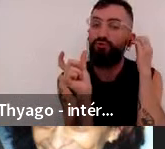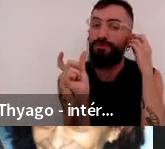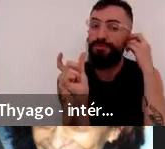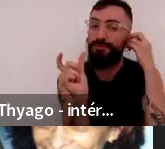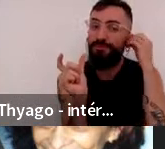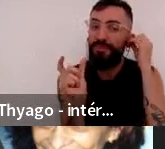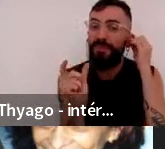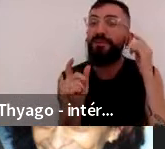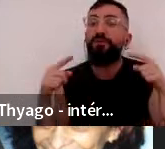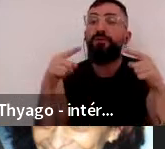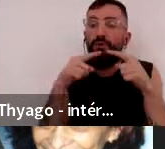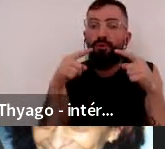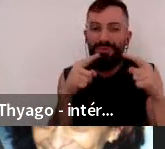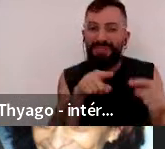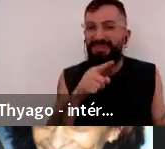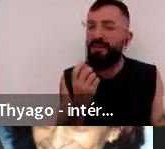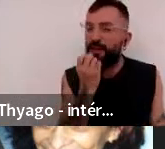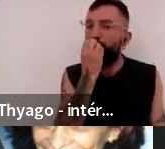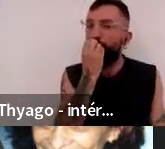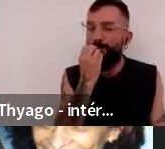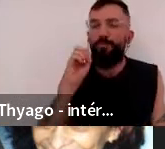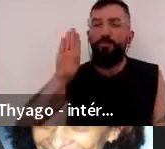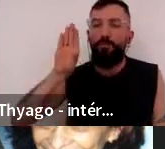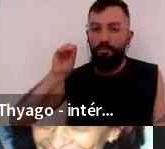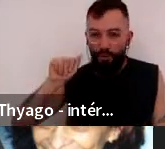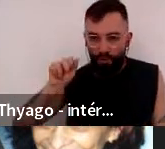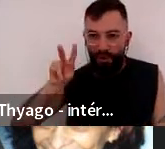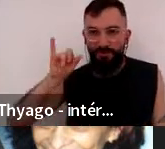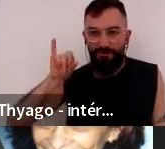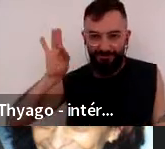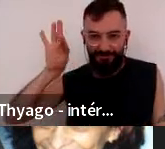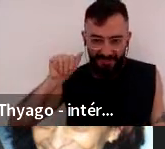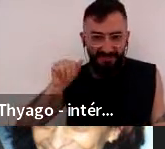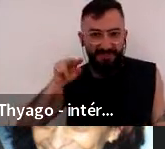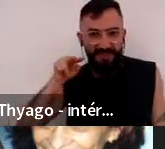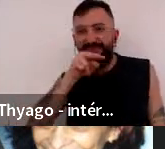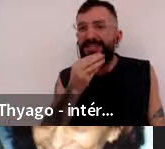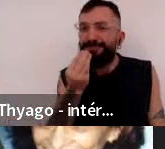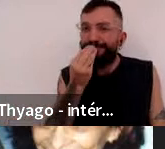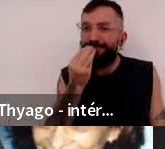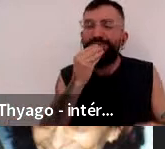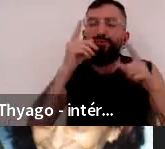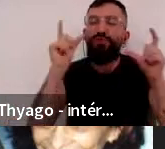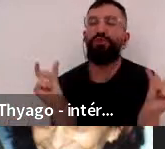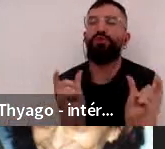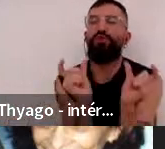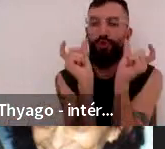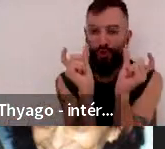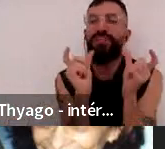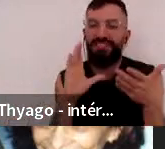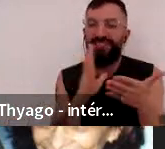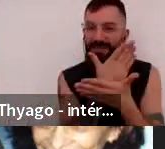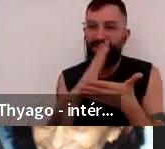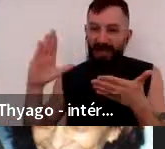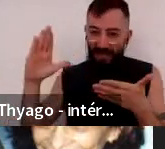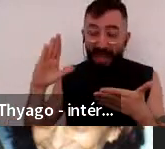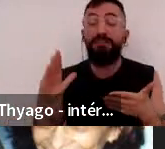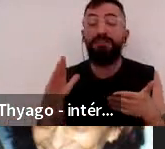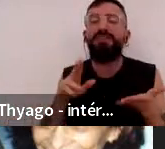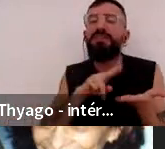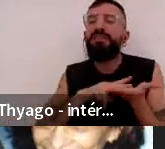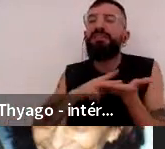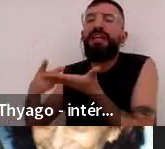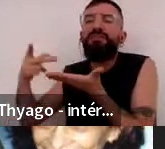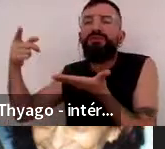Boa Vista, as the spelling suggests. It's composed of 2 meaningful units. It translates into English